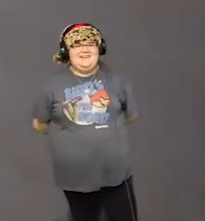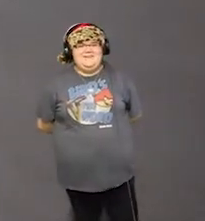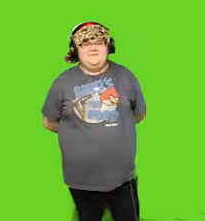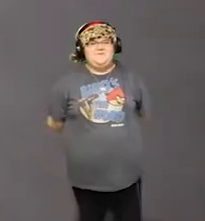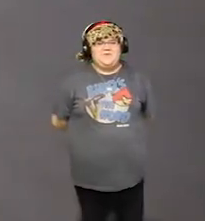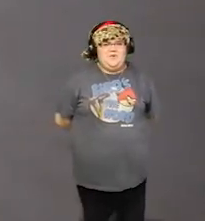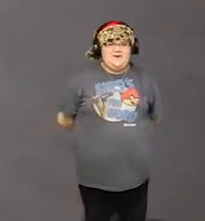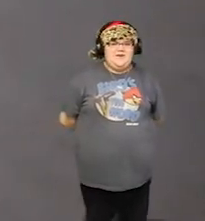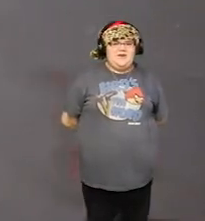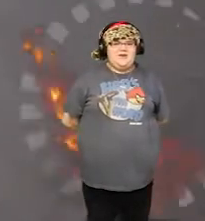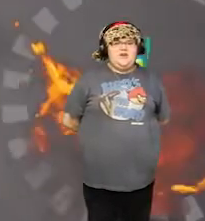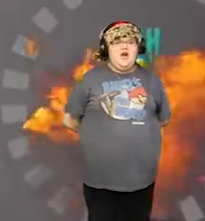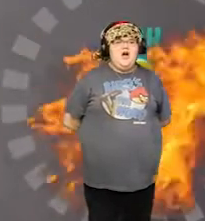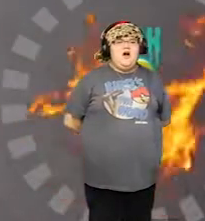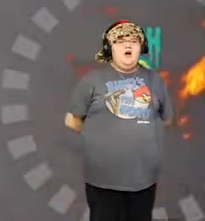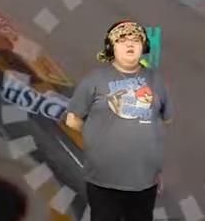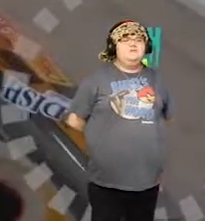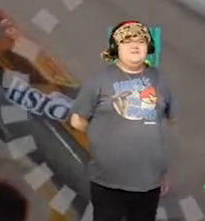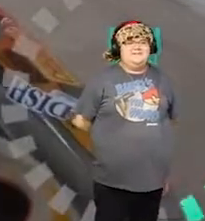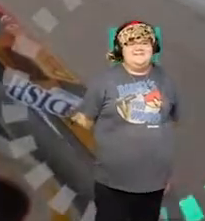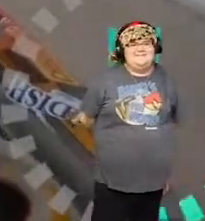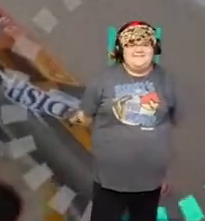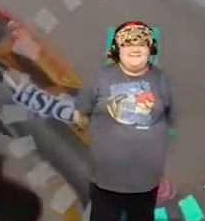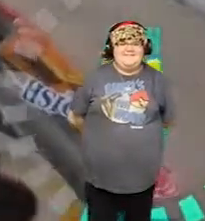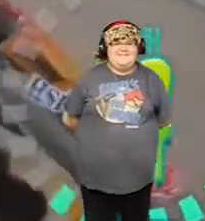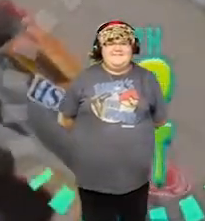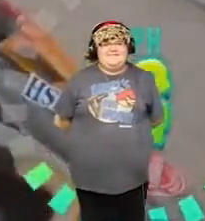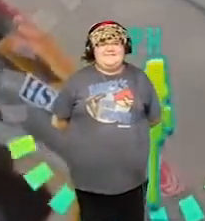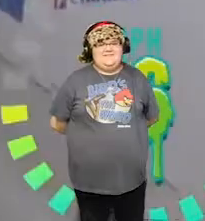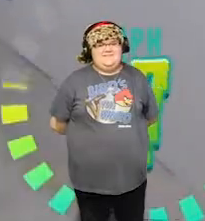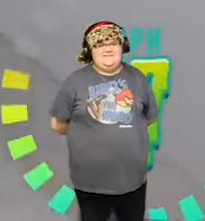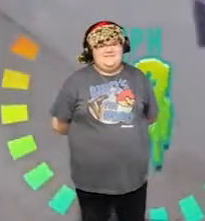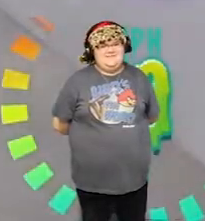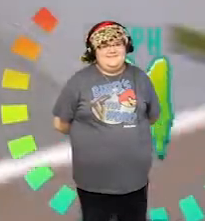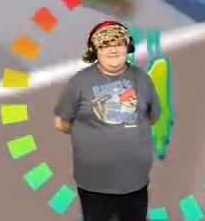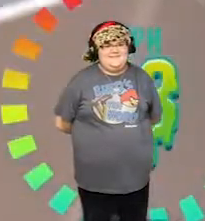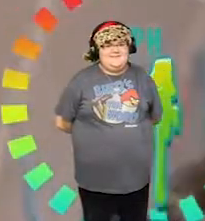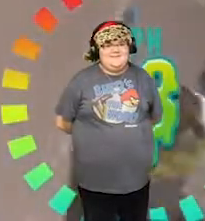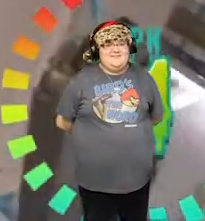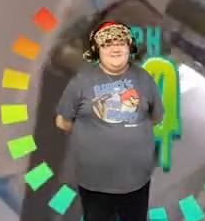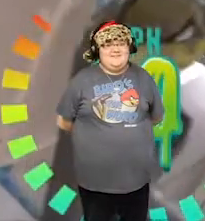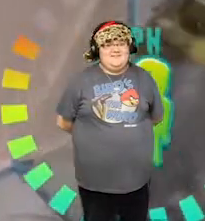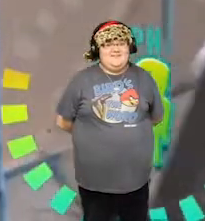Sounds like an excuse to me, bro. I'm about to absolutely destroy this one. Fucked up on the last one, guys. Really sorry about that.